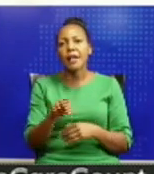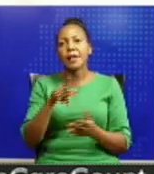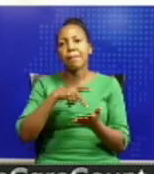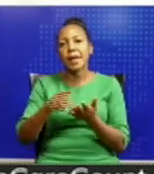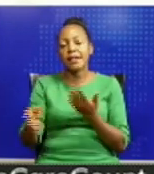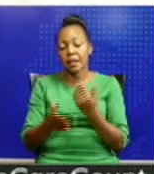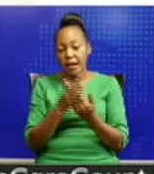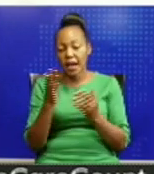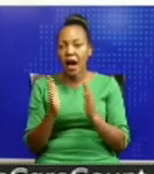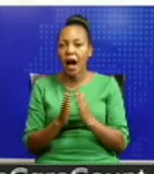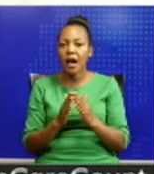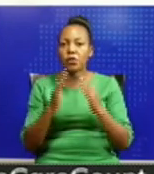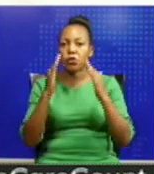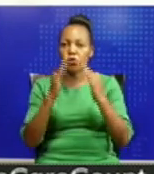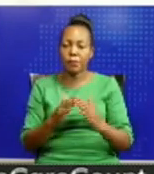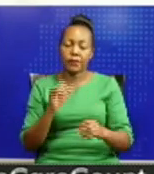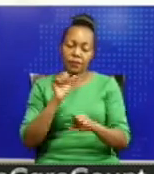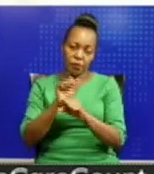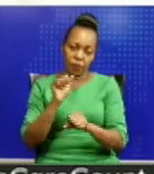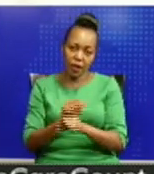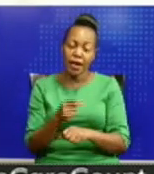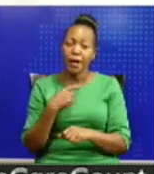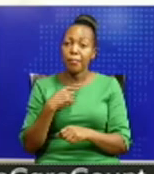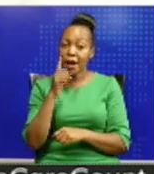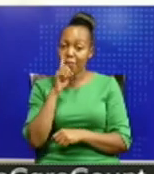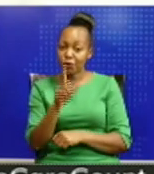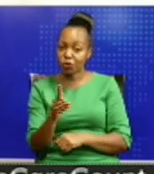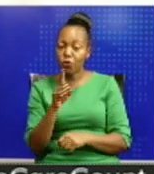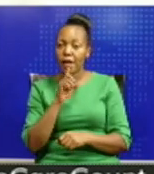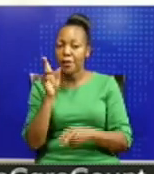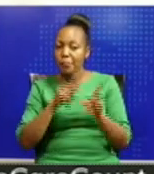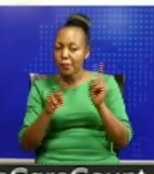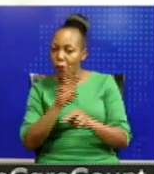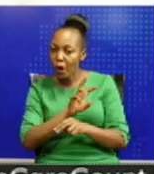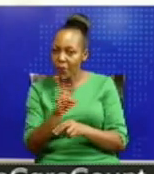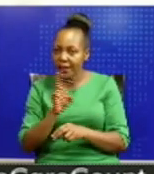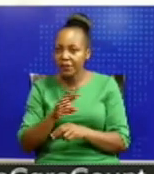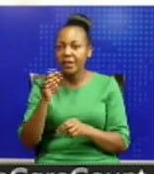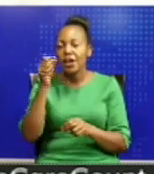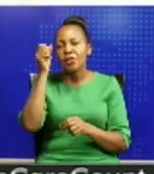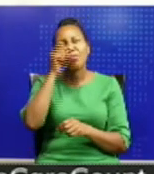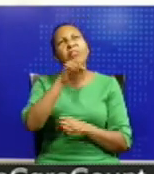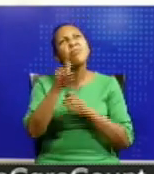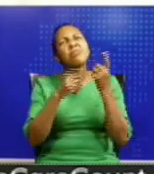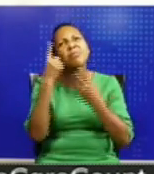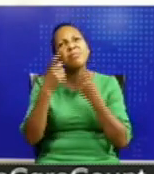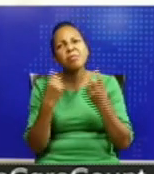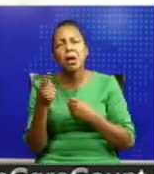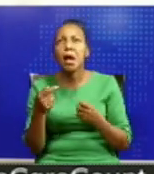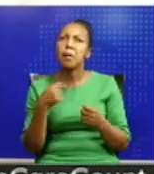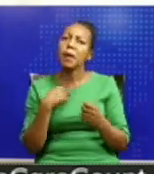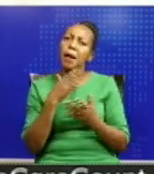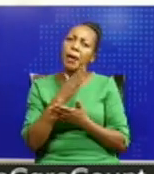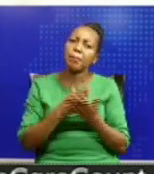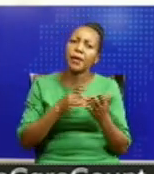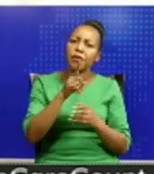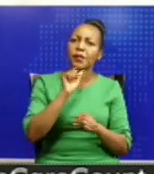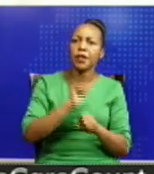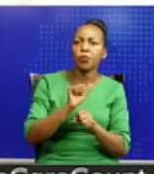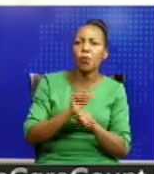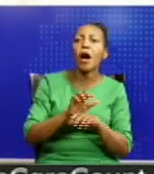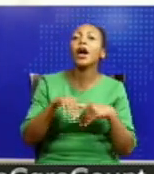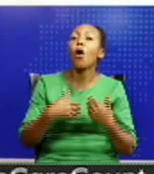and domestic work. So I'm very sure the viewers out there, you might be asking yourself, am I really part and partial of